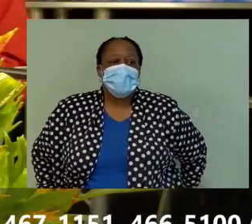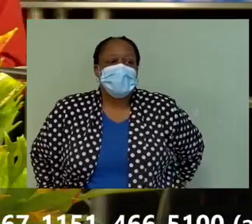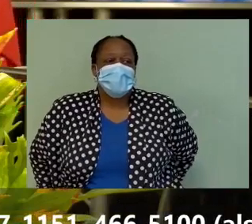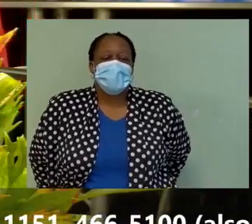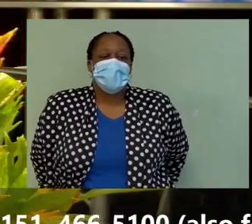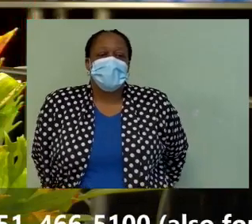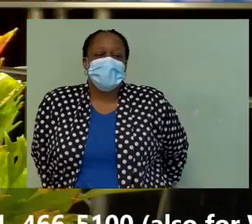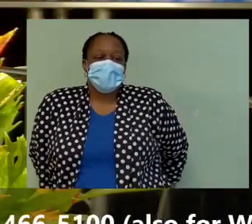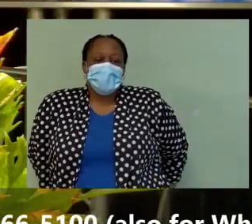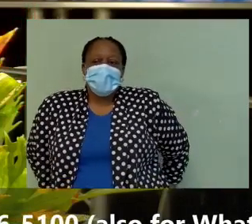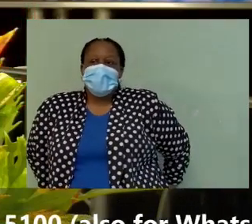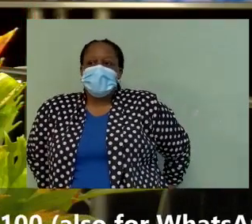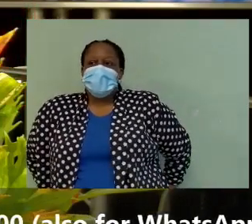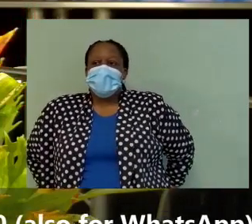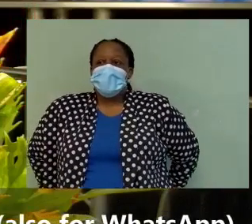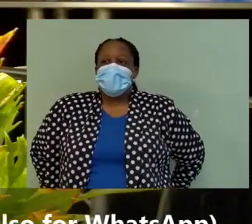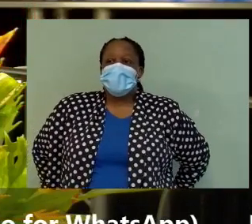Yes, so